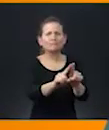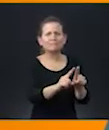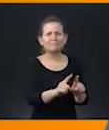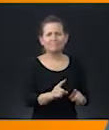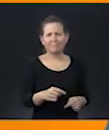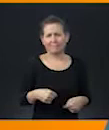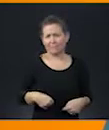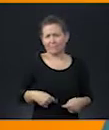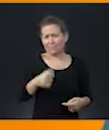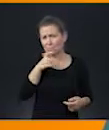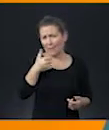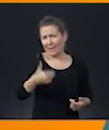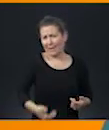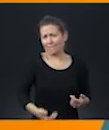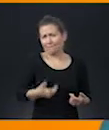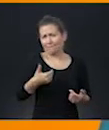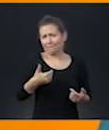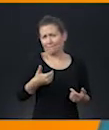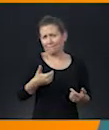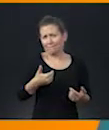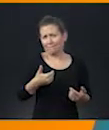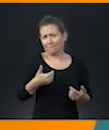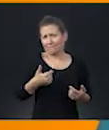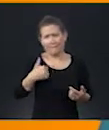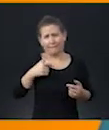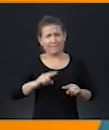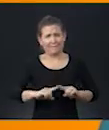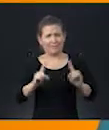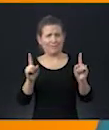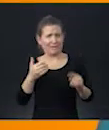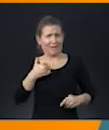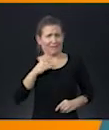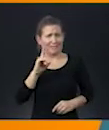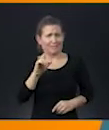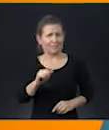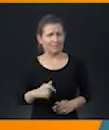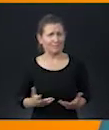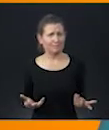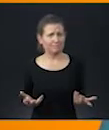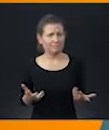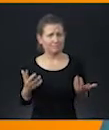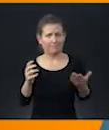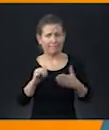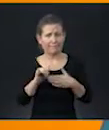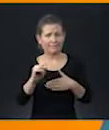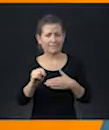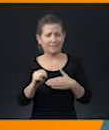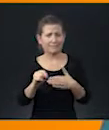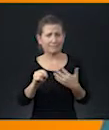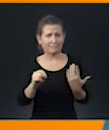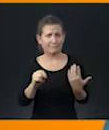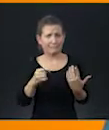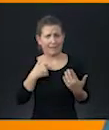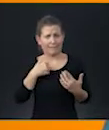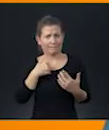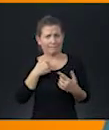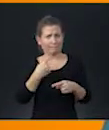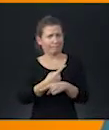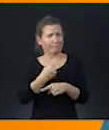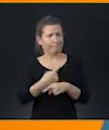me, who I am, is different, that I have a disability. Besides that, I'm just a regular